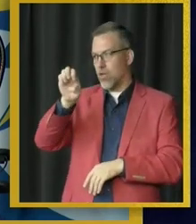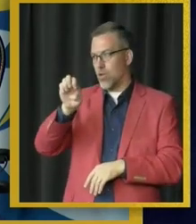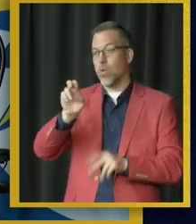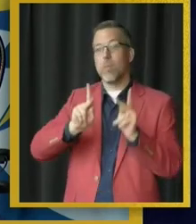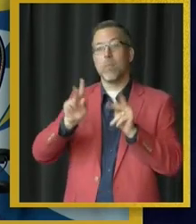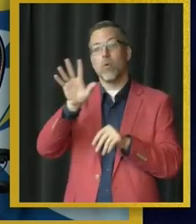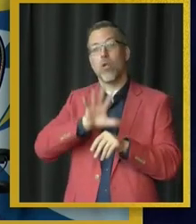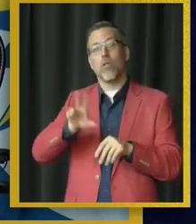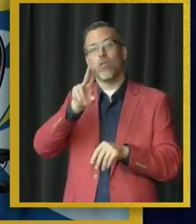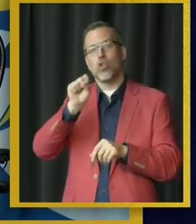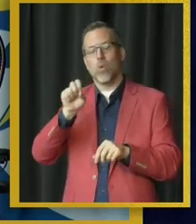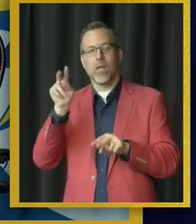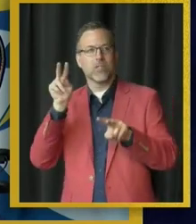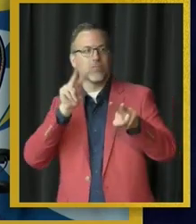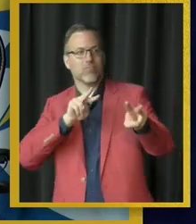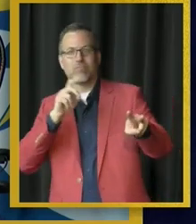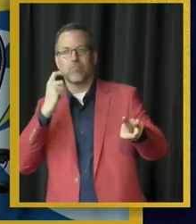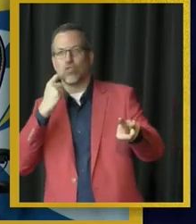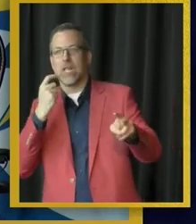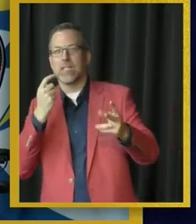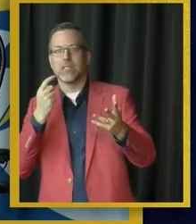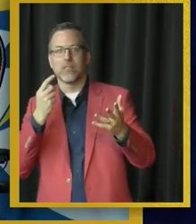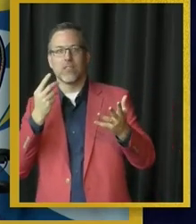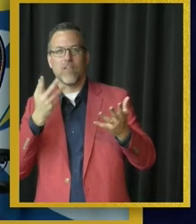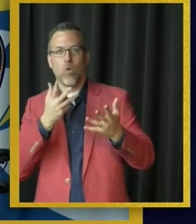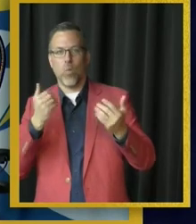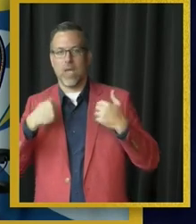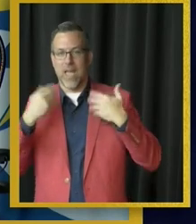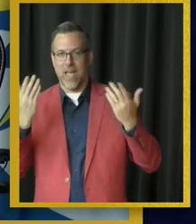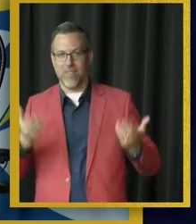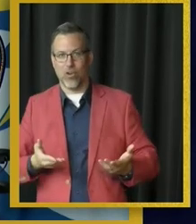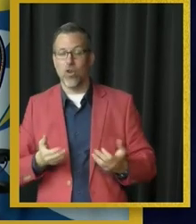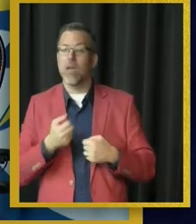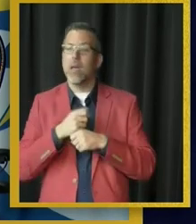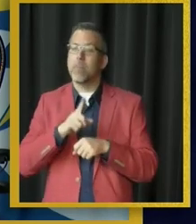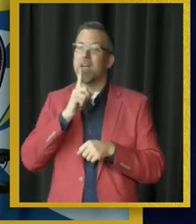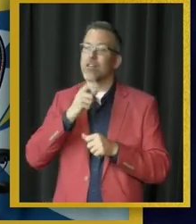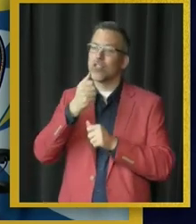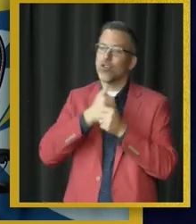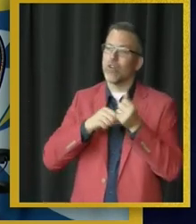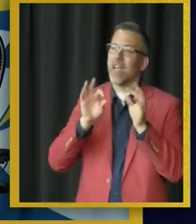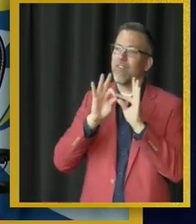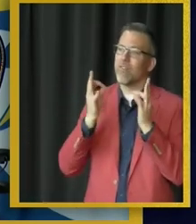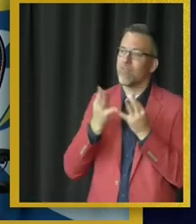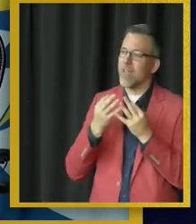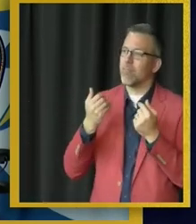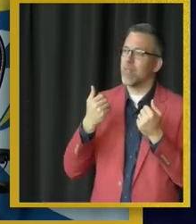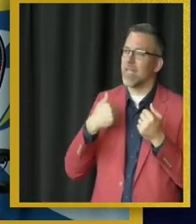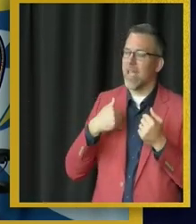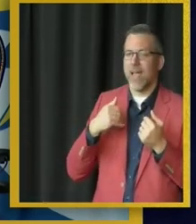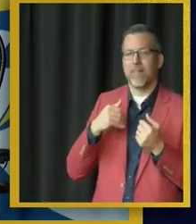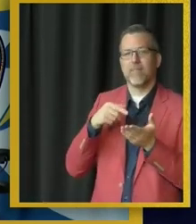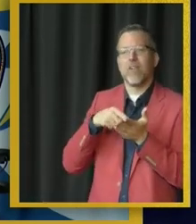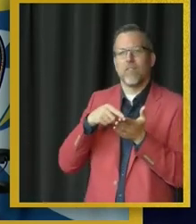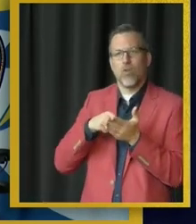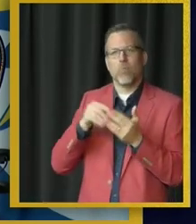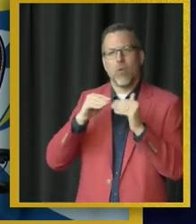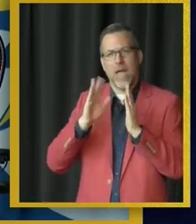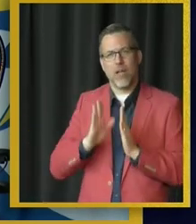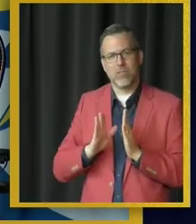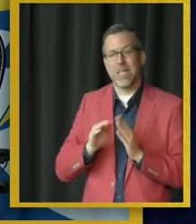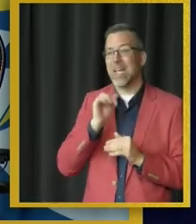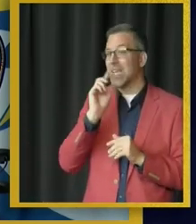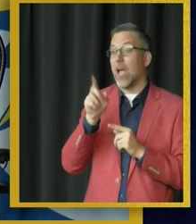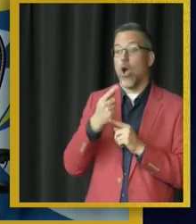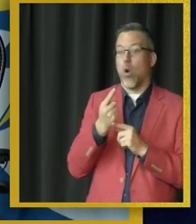here. But ensuring every family has access to affordable housing is not a Nashville-specific challenge, but it is a